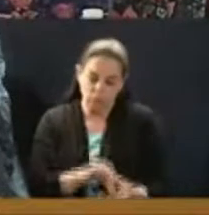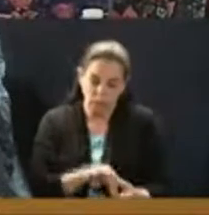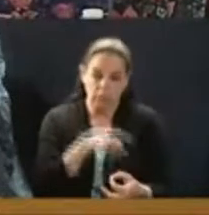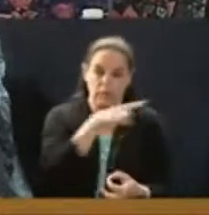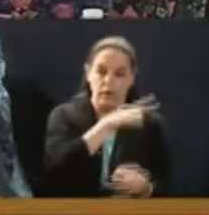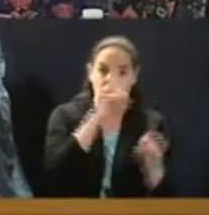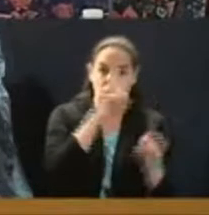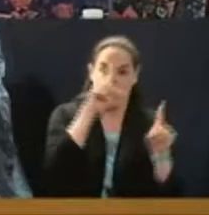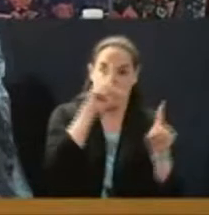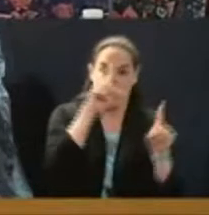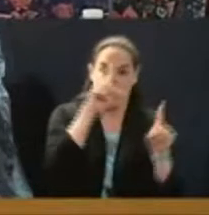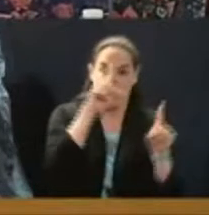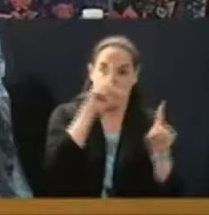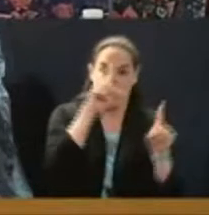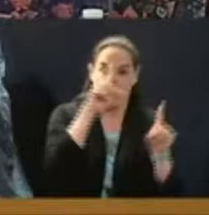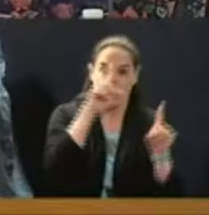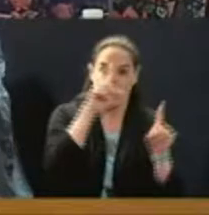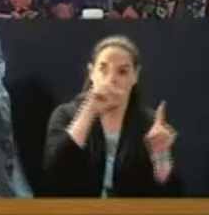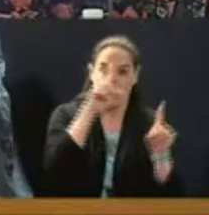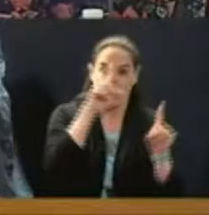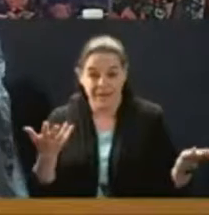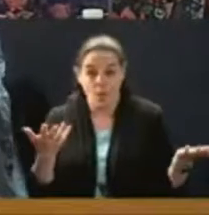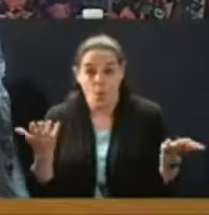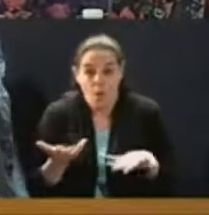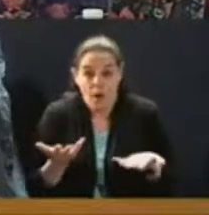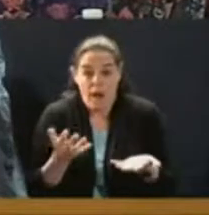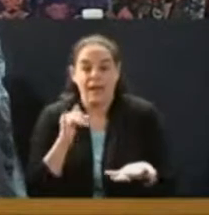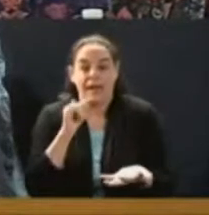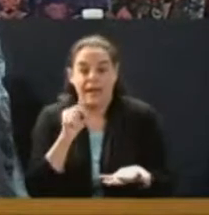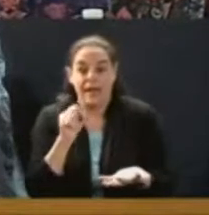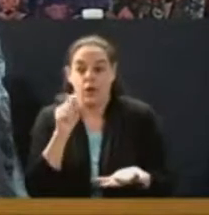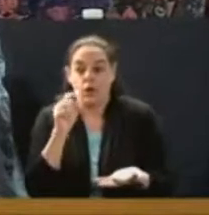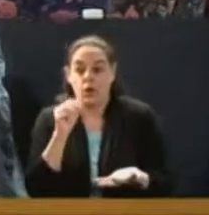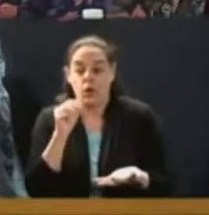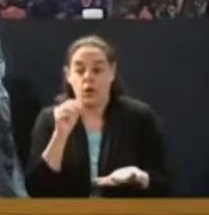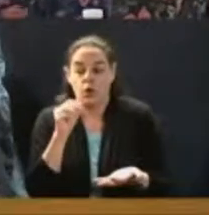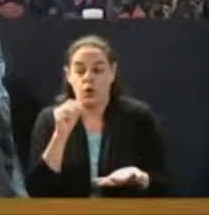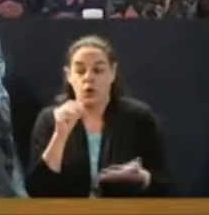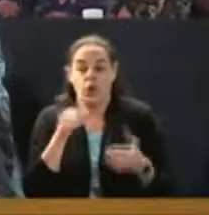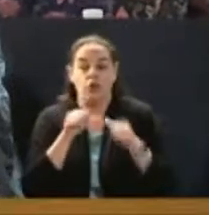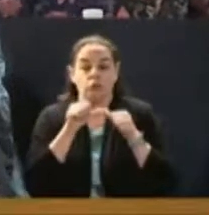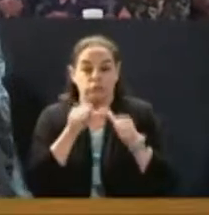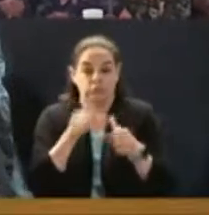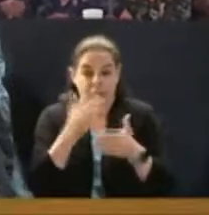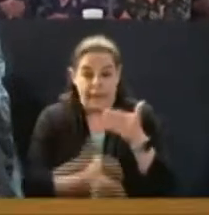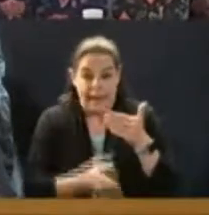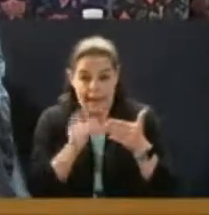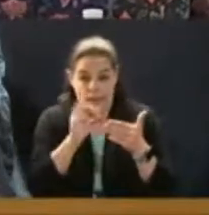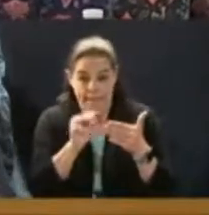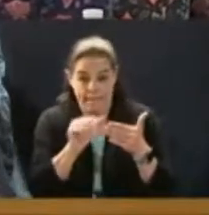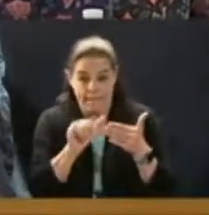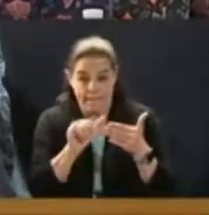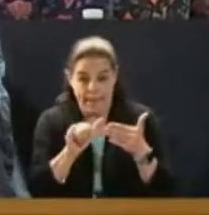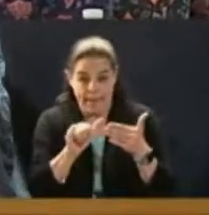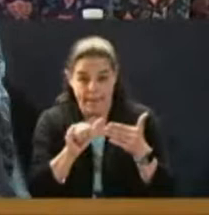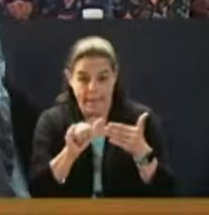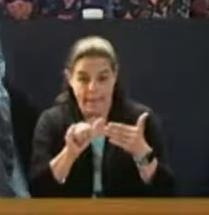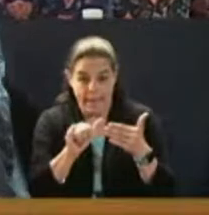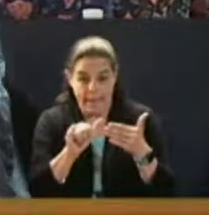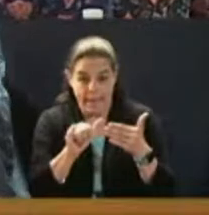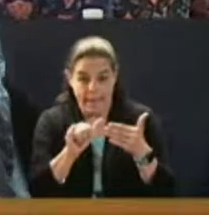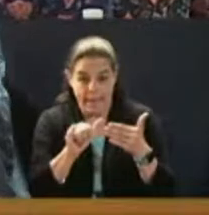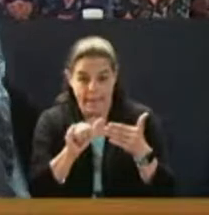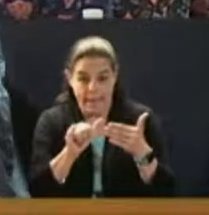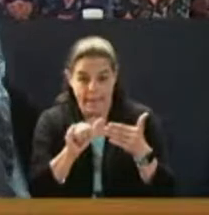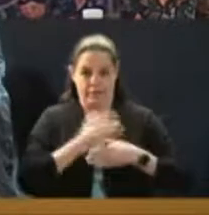governor recommended. And it was to go through the end of May, which would get us through the school year, which